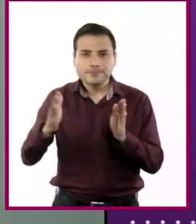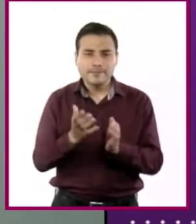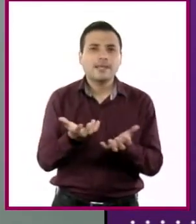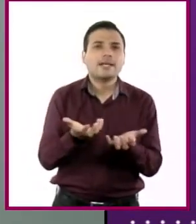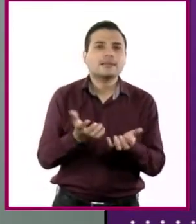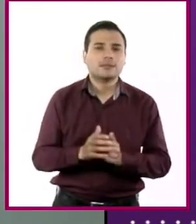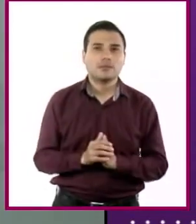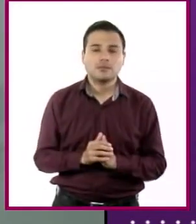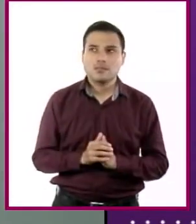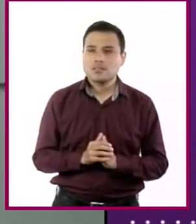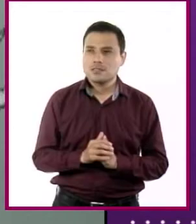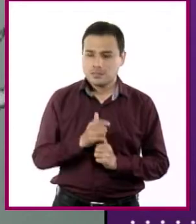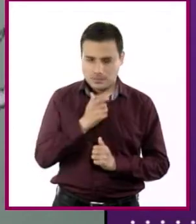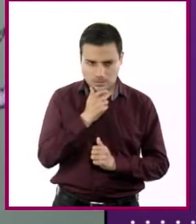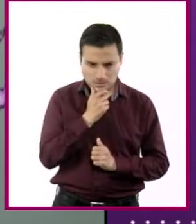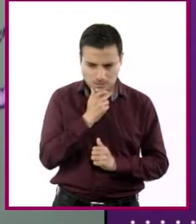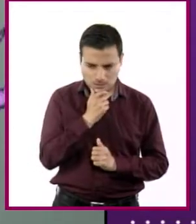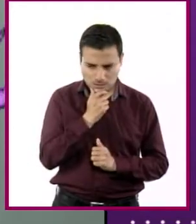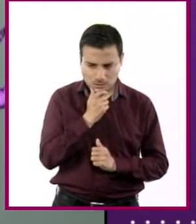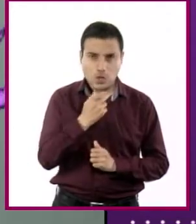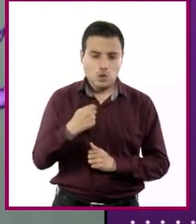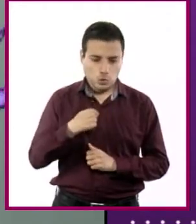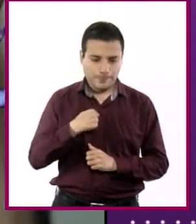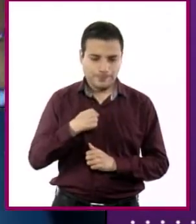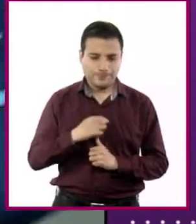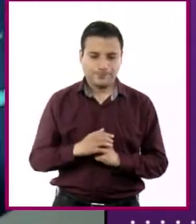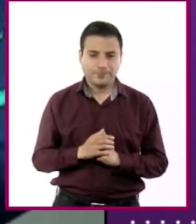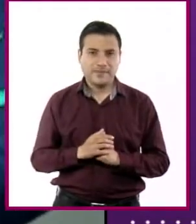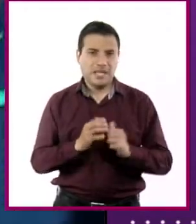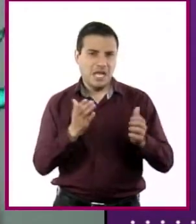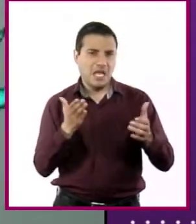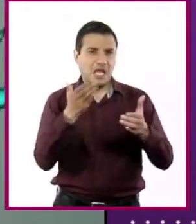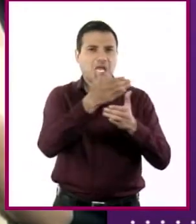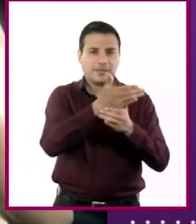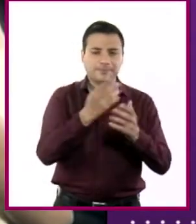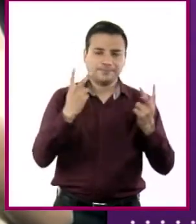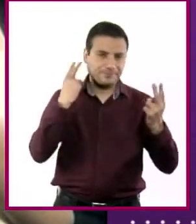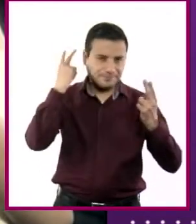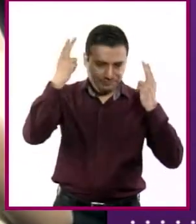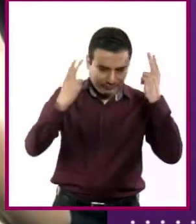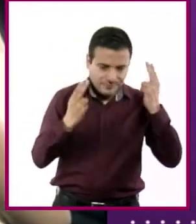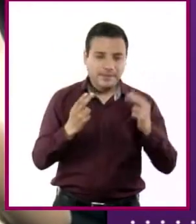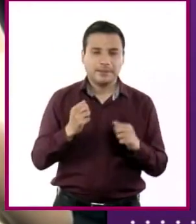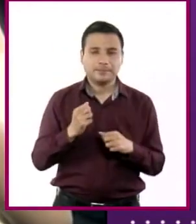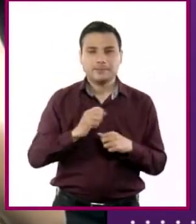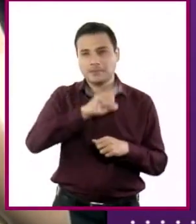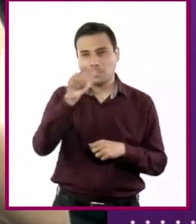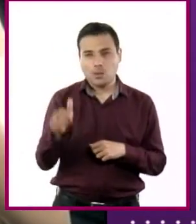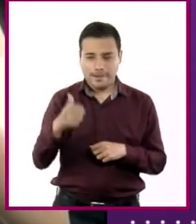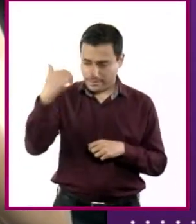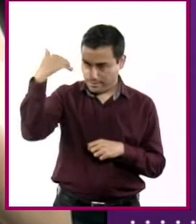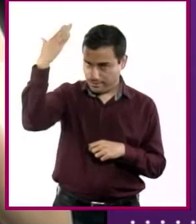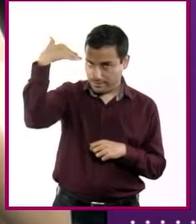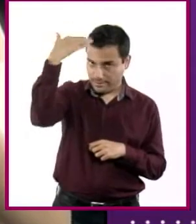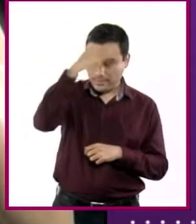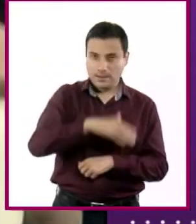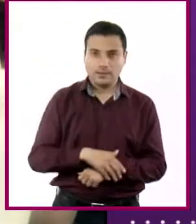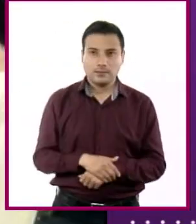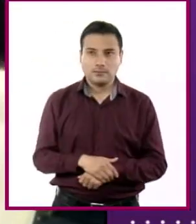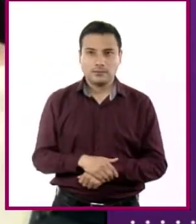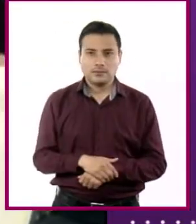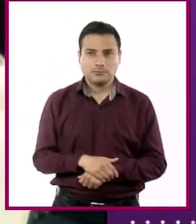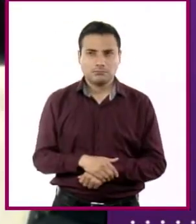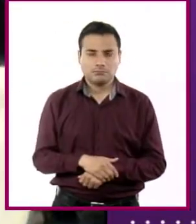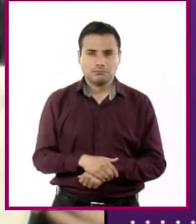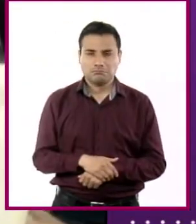see. I'm going to the beauty parlor to change the color of my hair. Oh, that's very